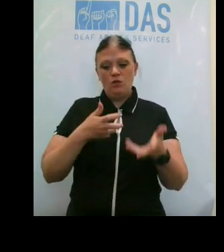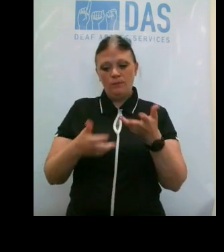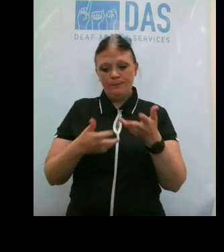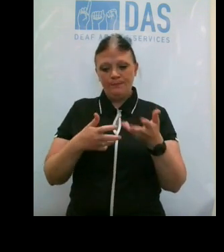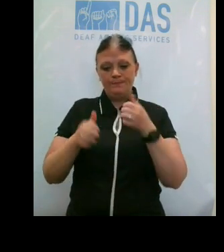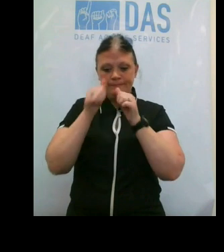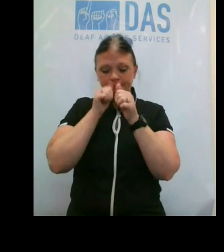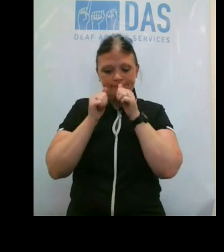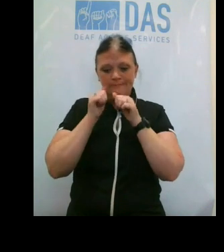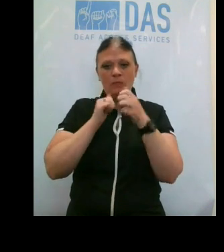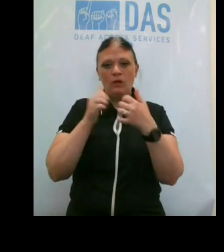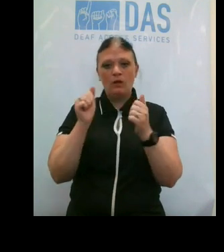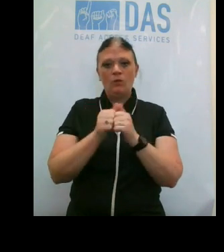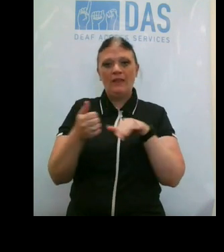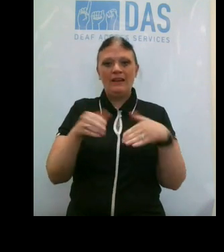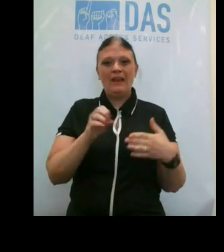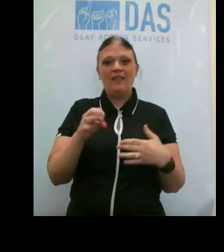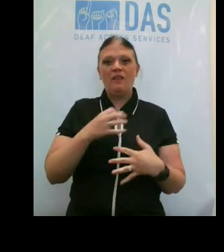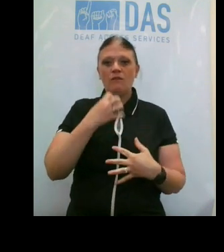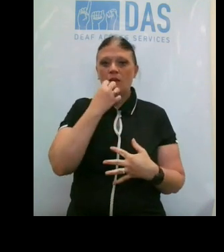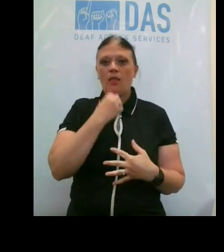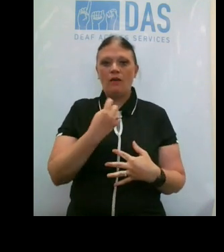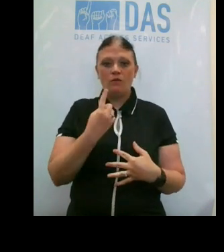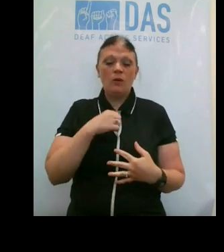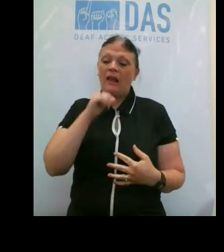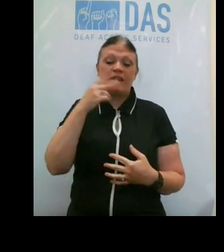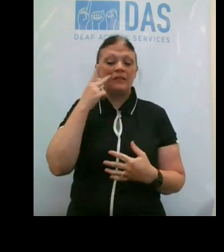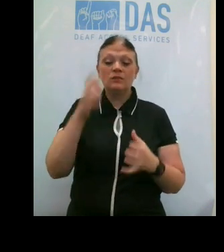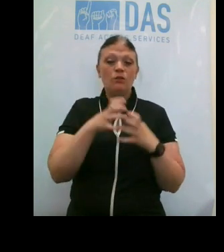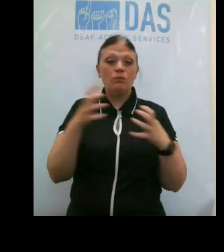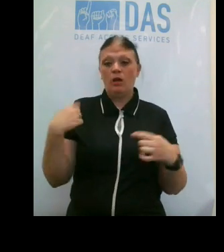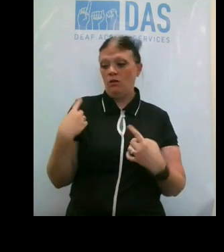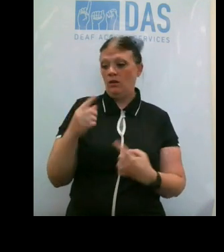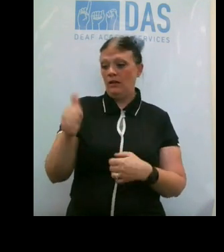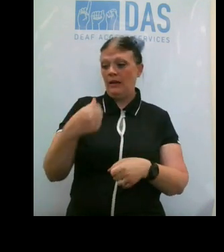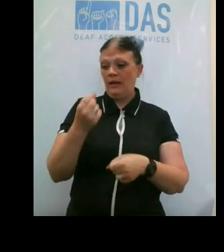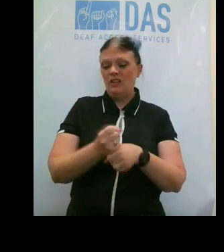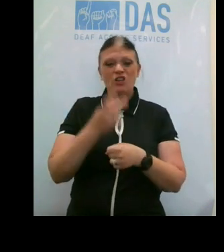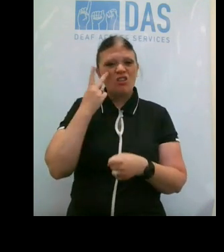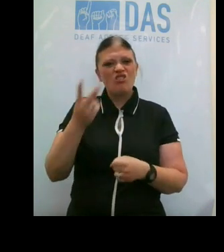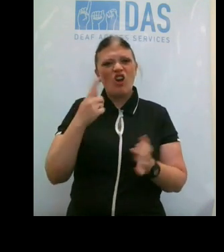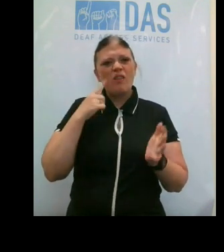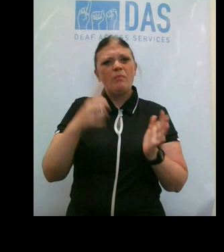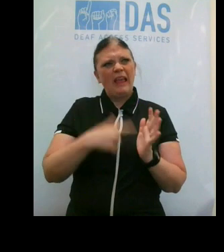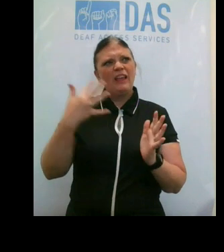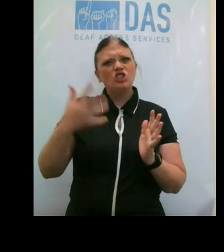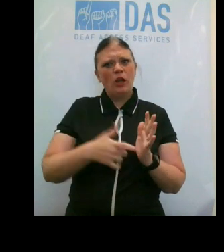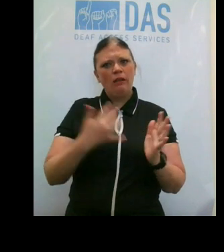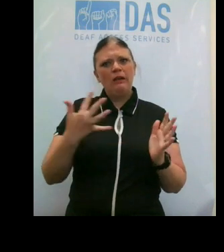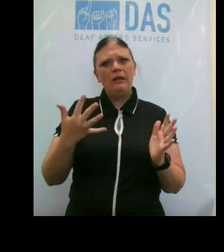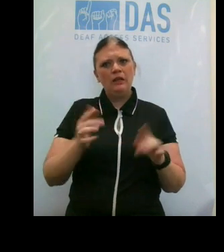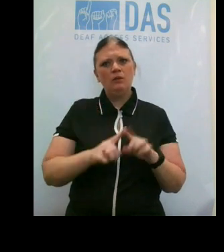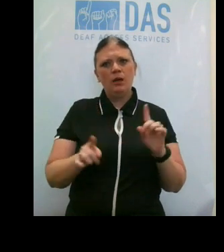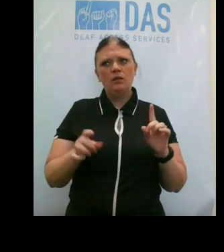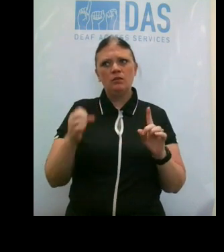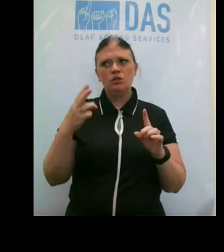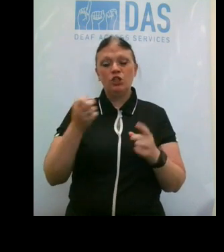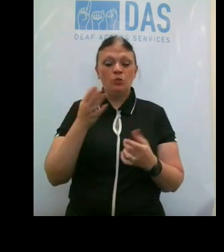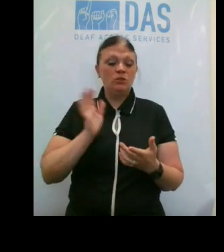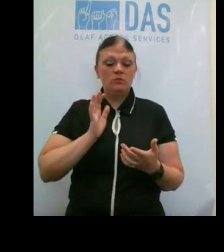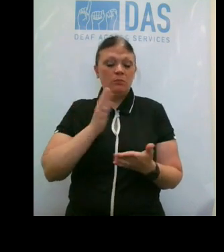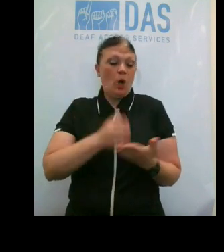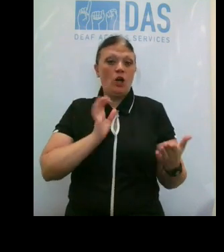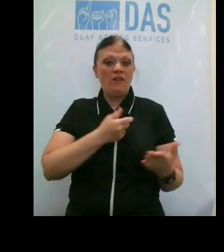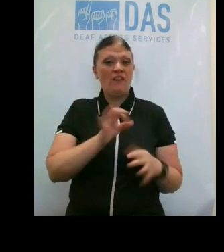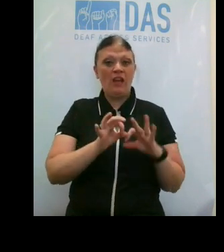of a loved one. I hadn't seen Amanda much in the last 10 years. I did see her and Butch occasionally, but she was part of our